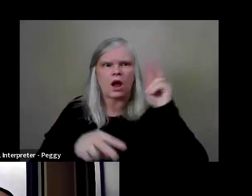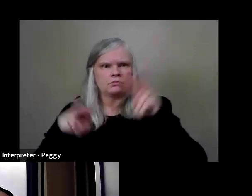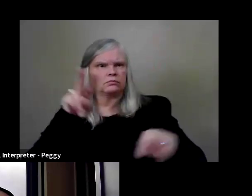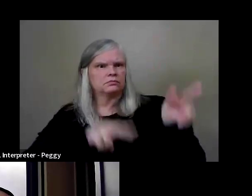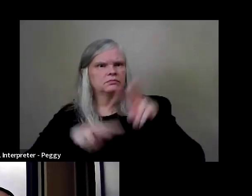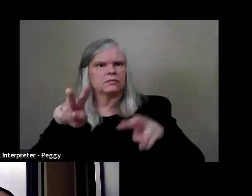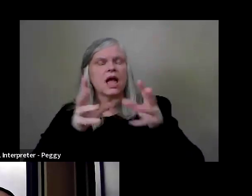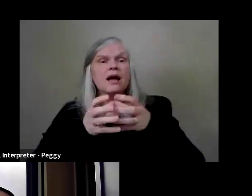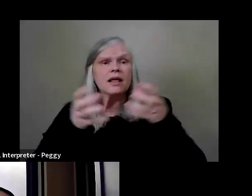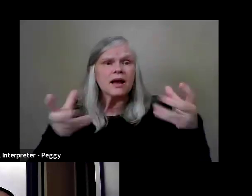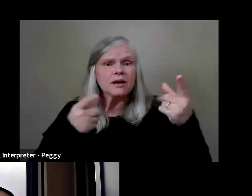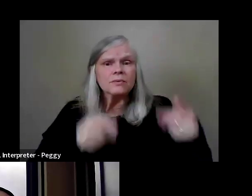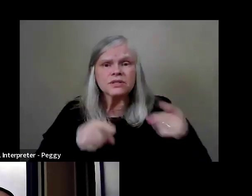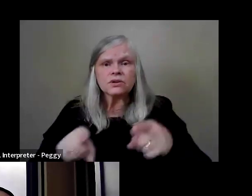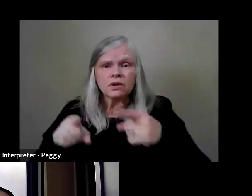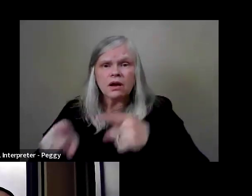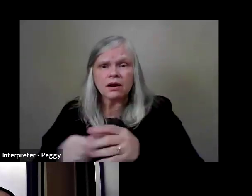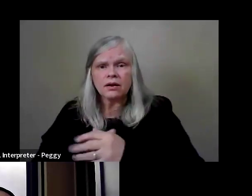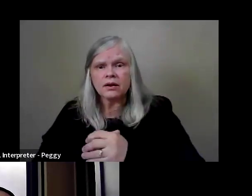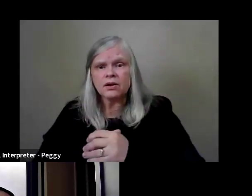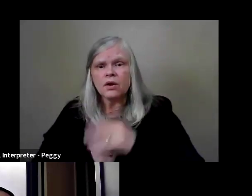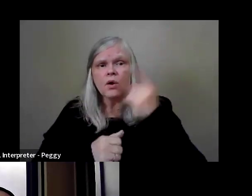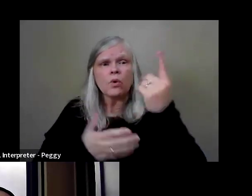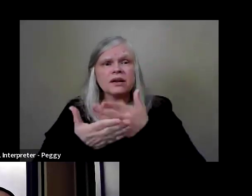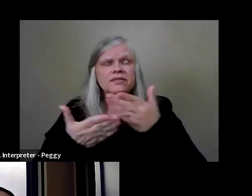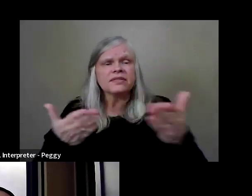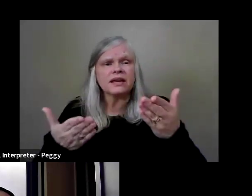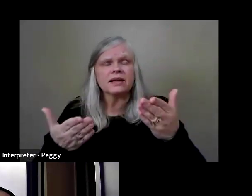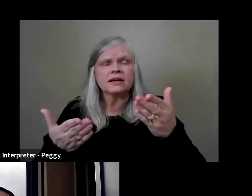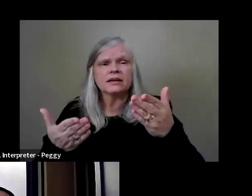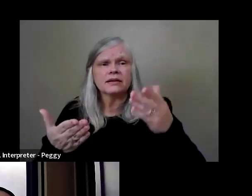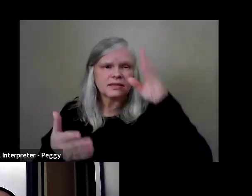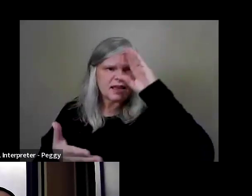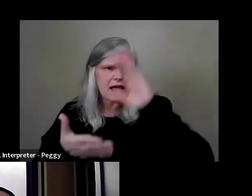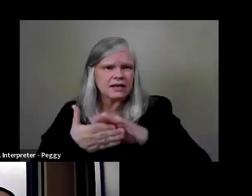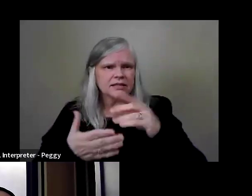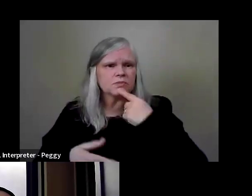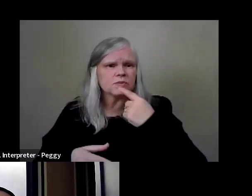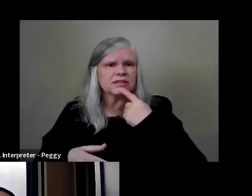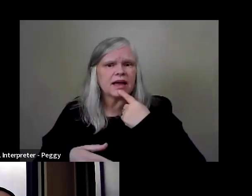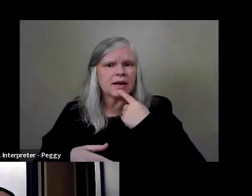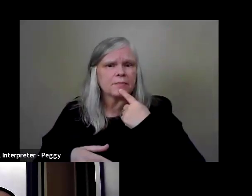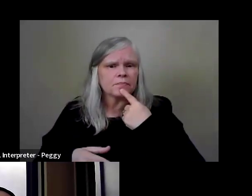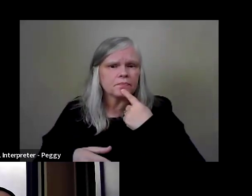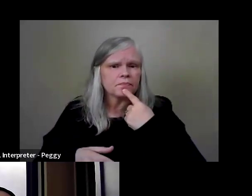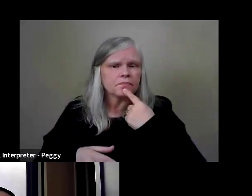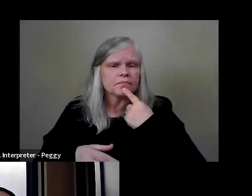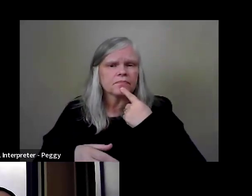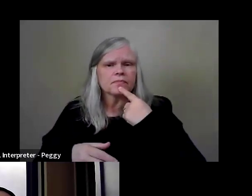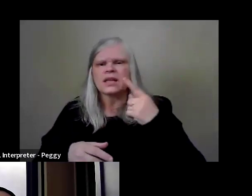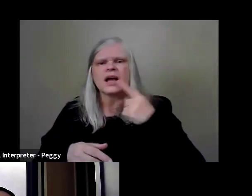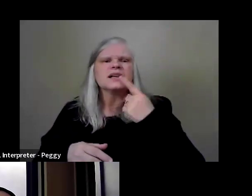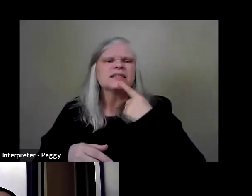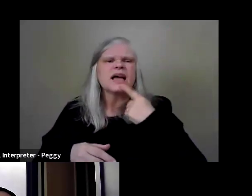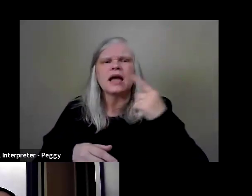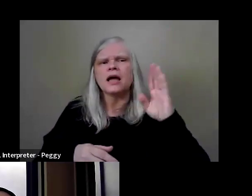what has gone on. And one of the things that he often does do is say, I'll use a different name. I'll